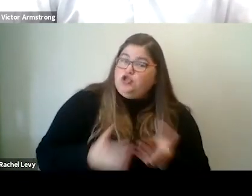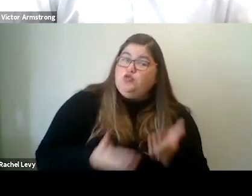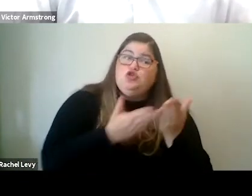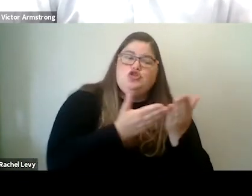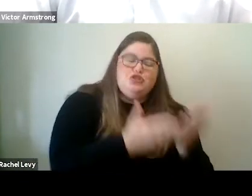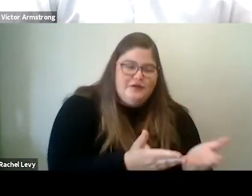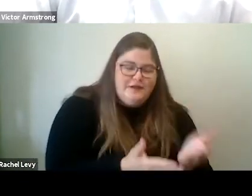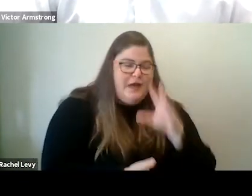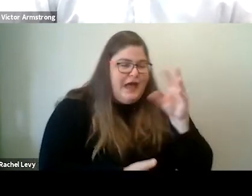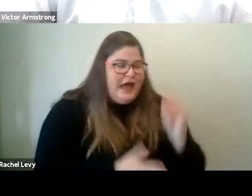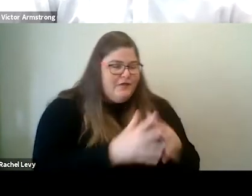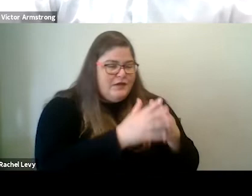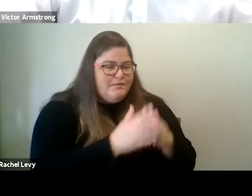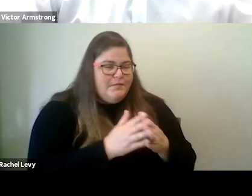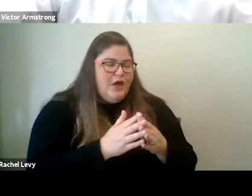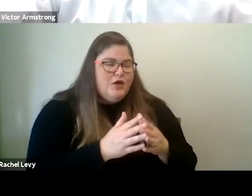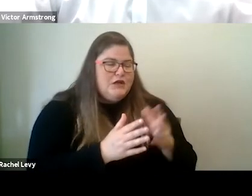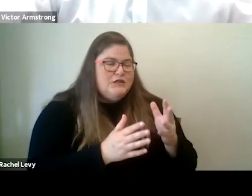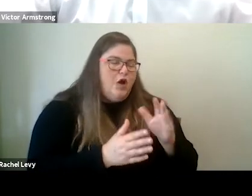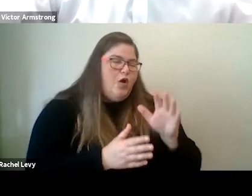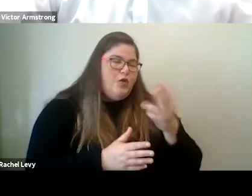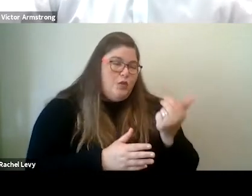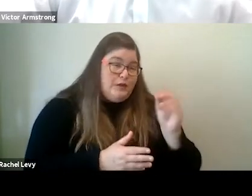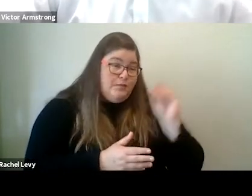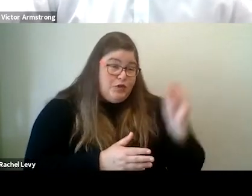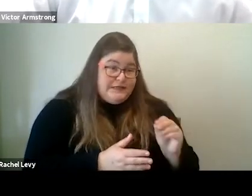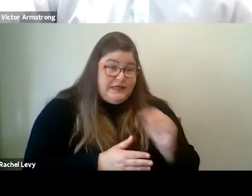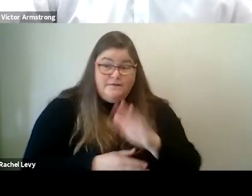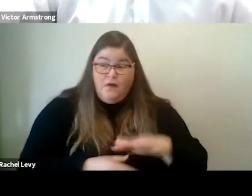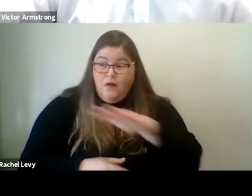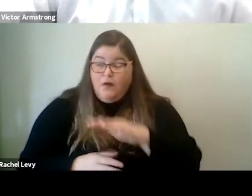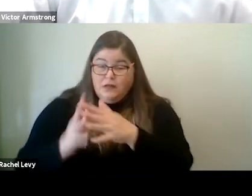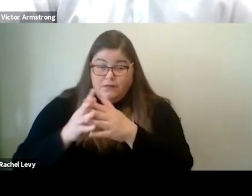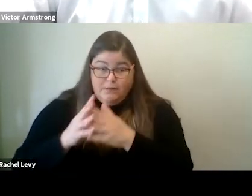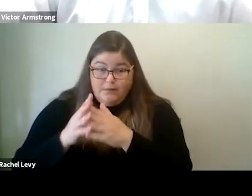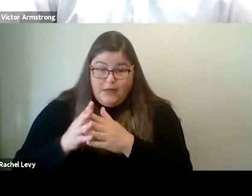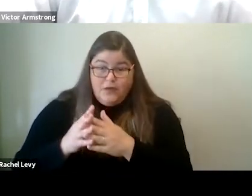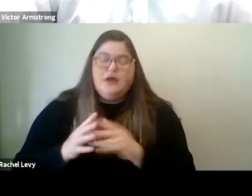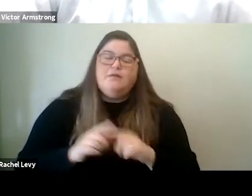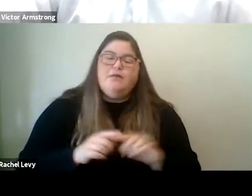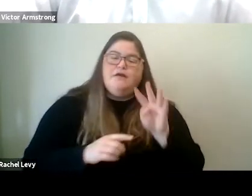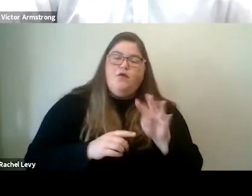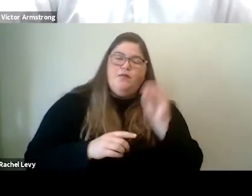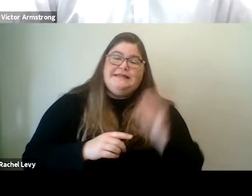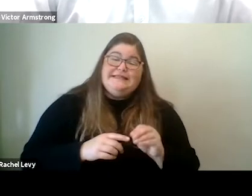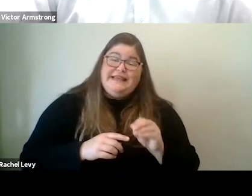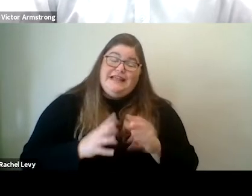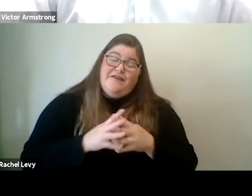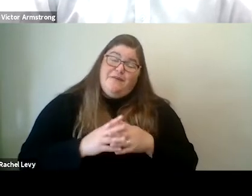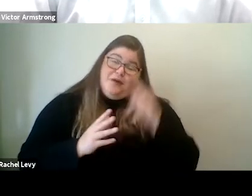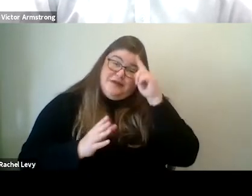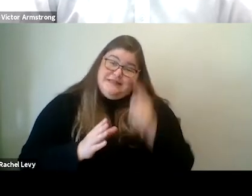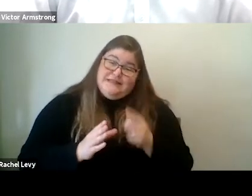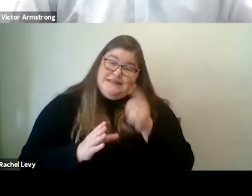Americans comprise roughly 13% of America's population, only about 4% of American psychologists are Black, and only about 2% of